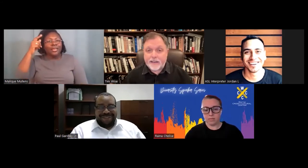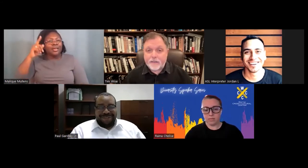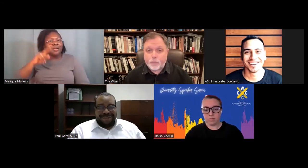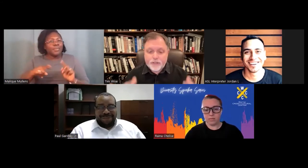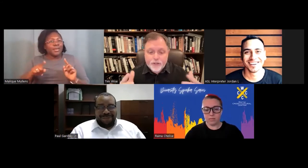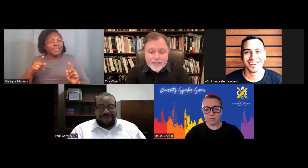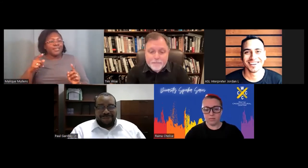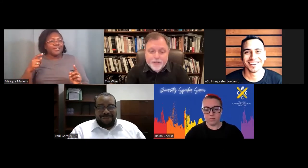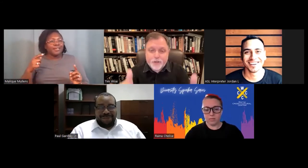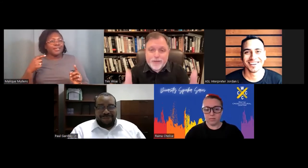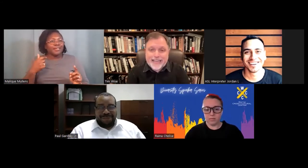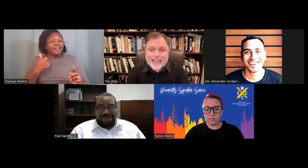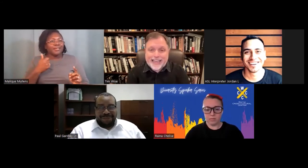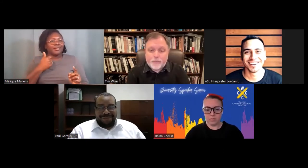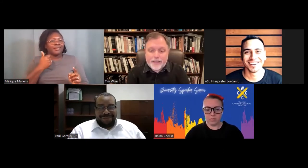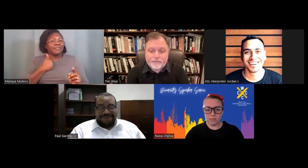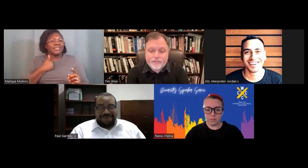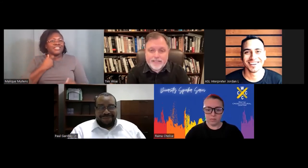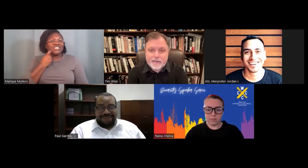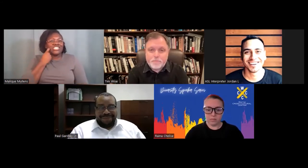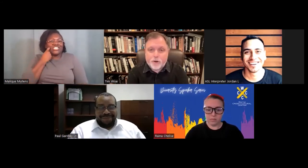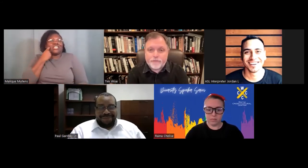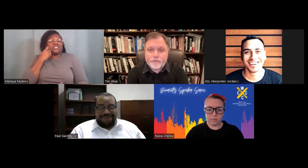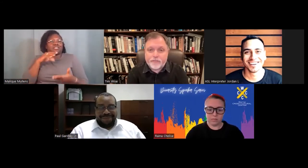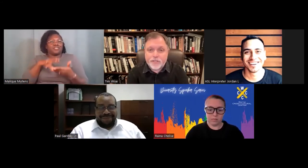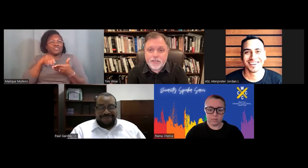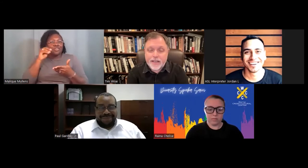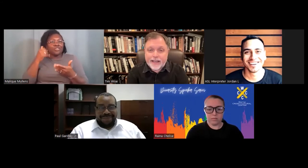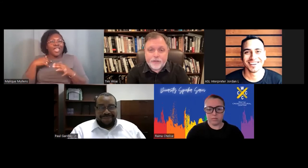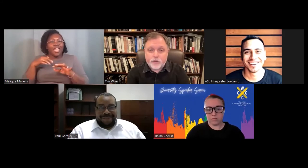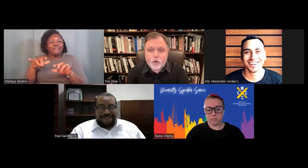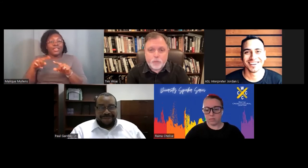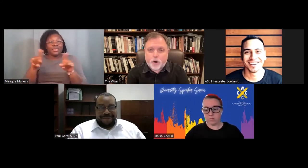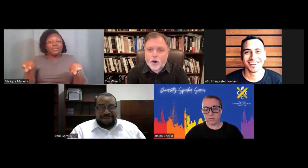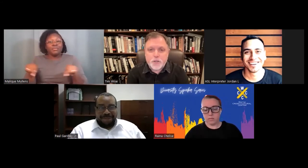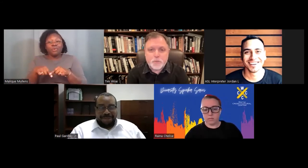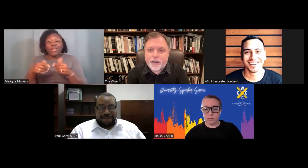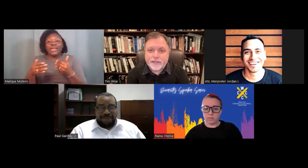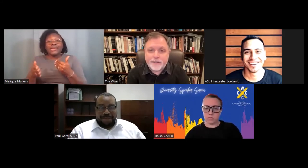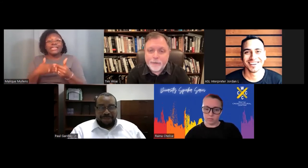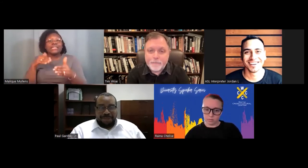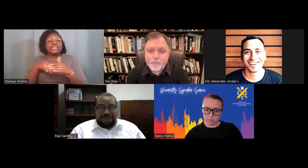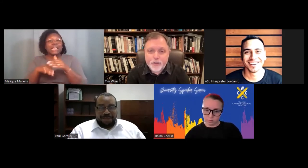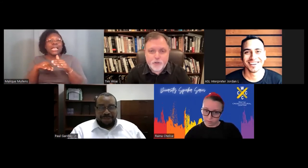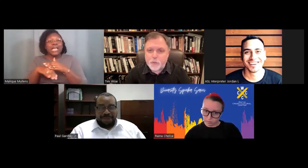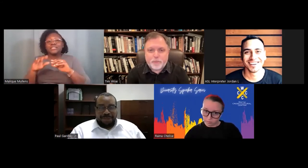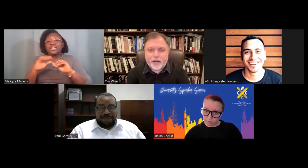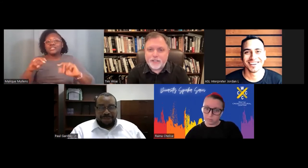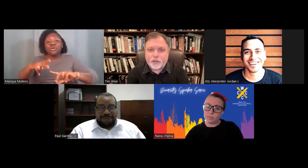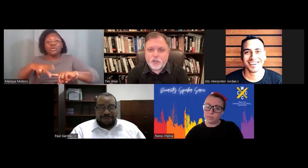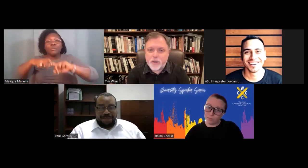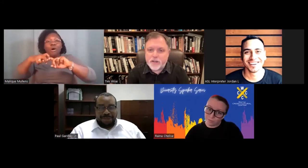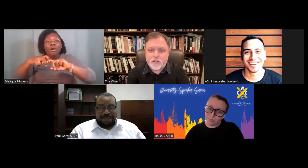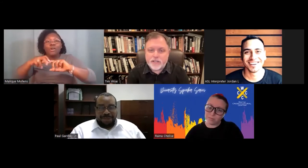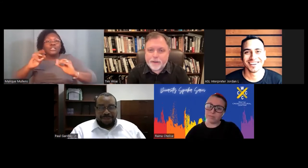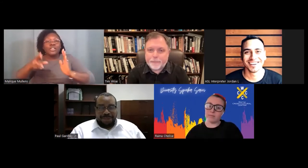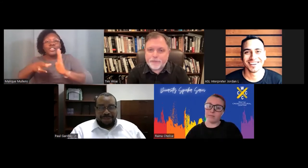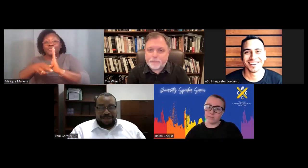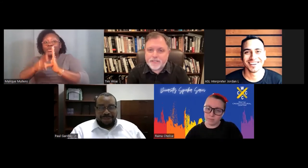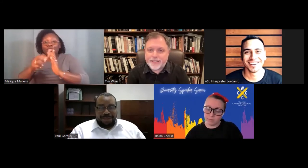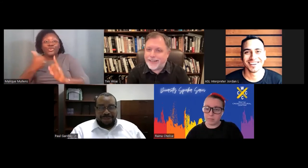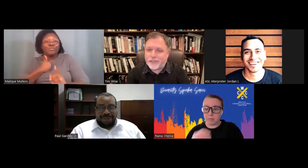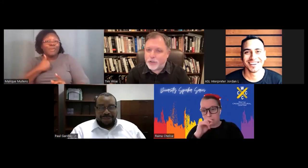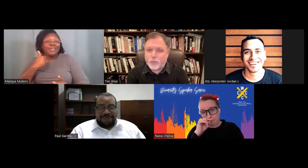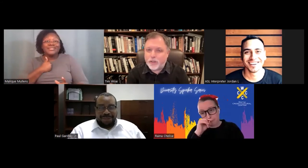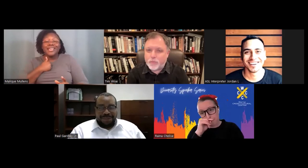yet we do that because we can. We have this keyboard in front of us, and there's no pause button. There's no button on Twitter that pops